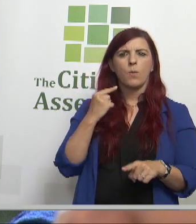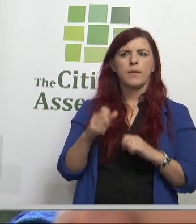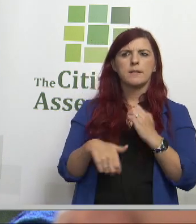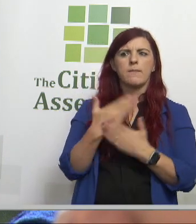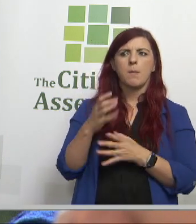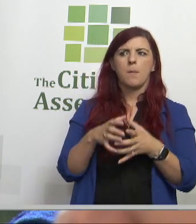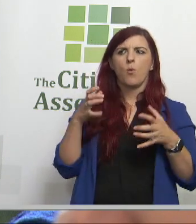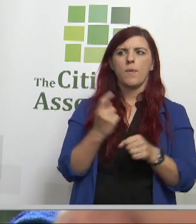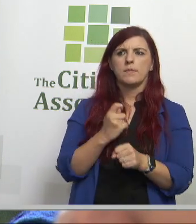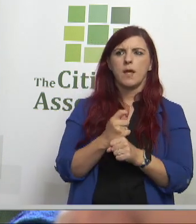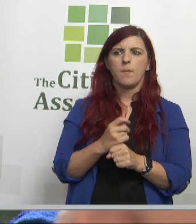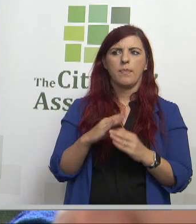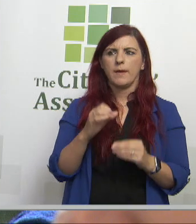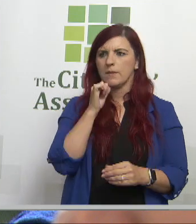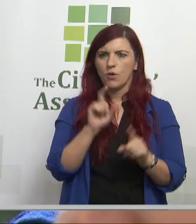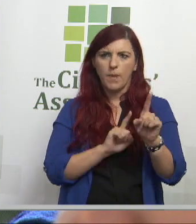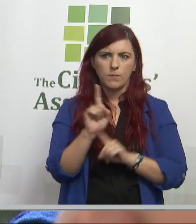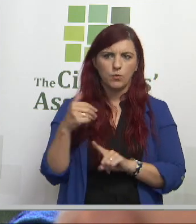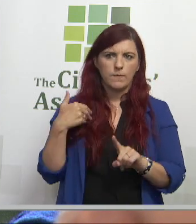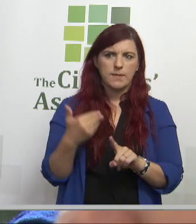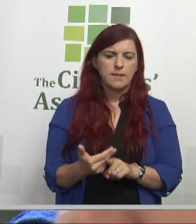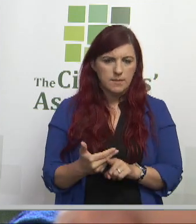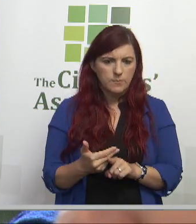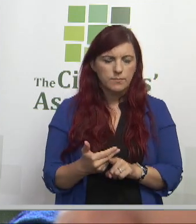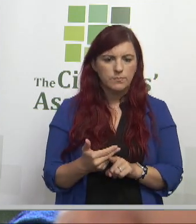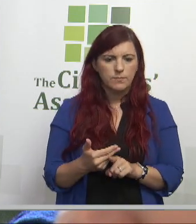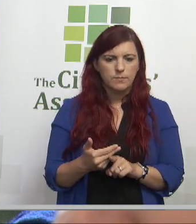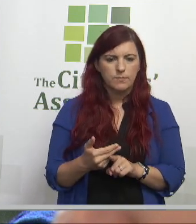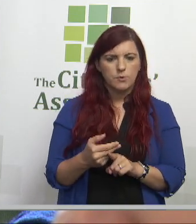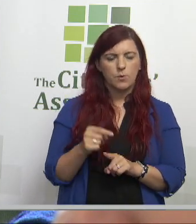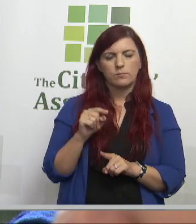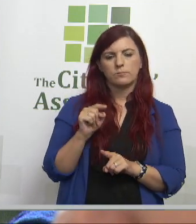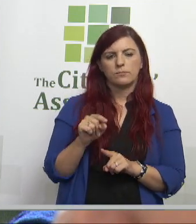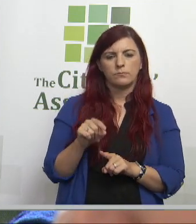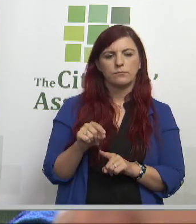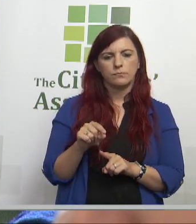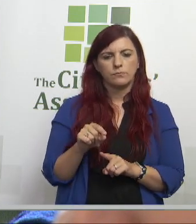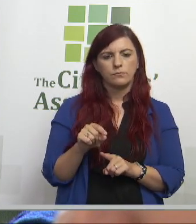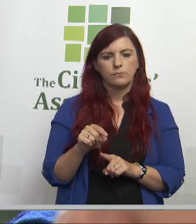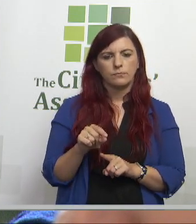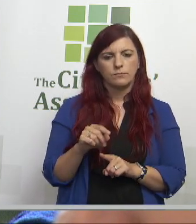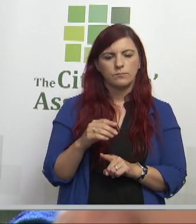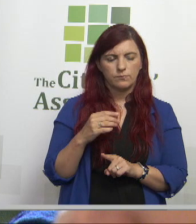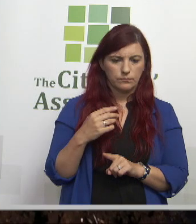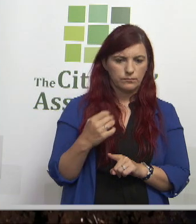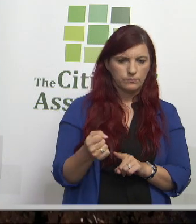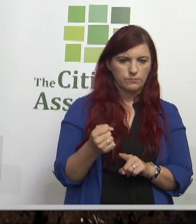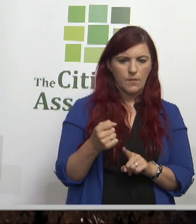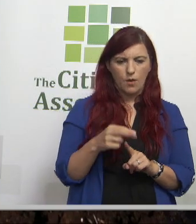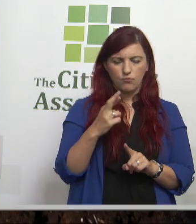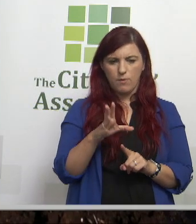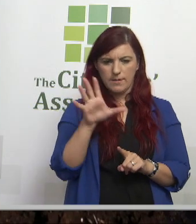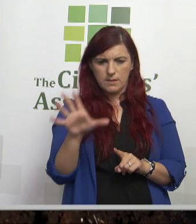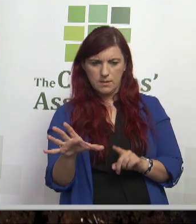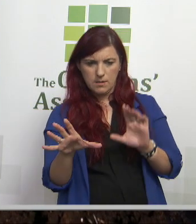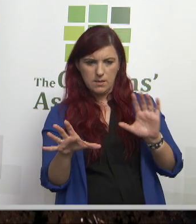things haven't really improved since. And here's a site in Monaghan. So on the left, we've got some nice mosaic habitat, a blanket bog. On the right, I've got